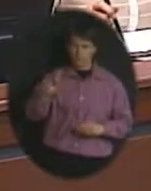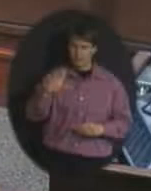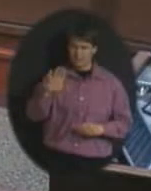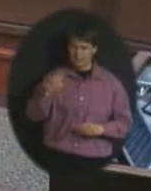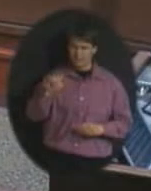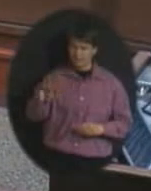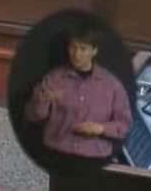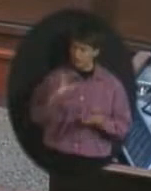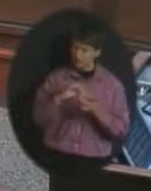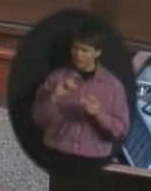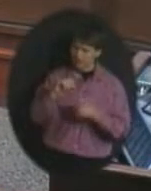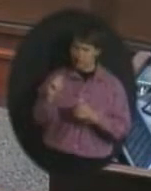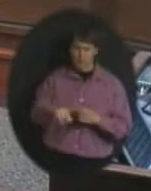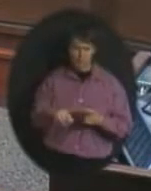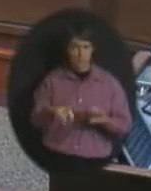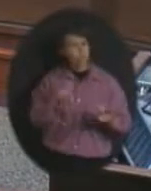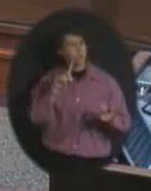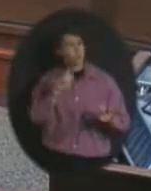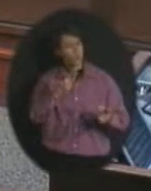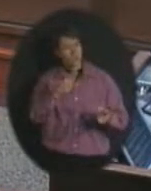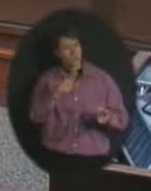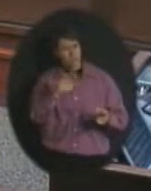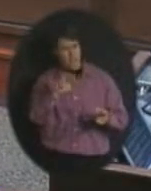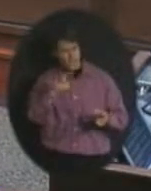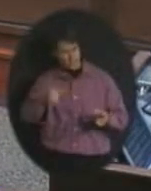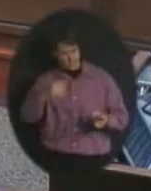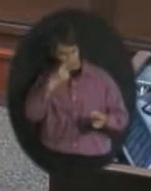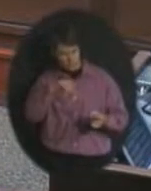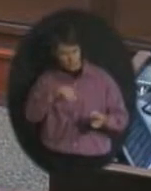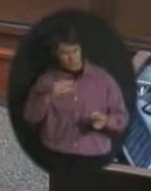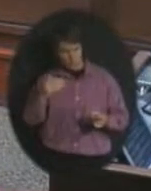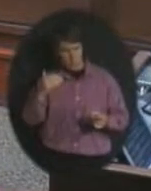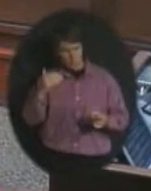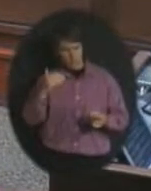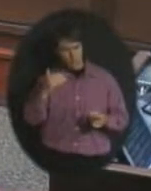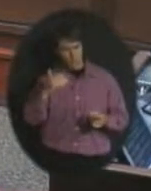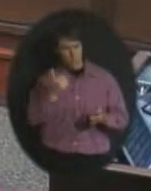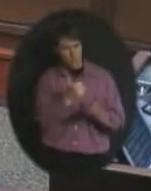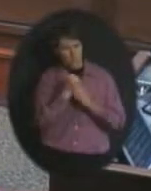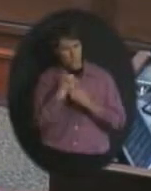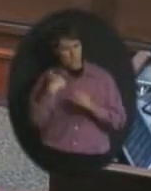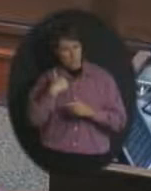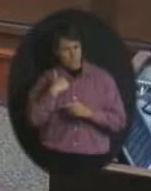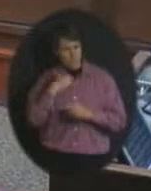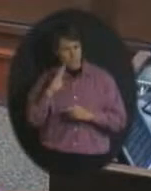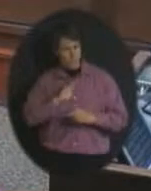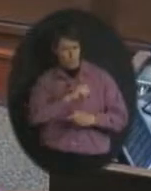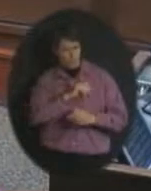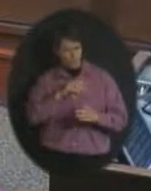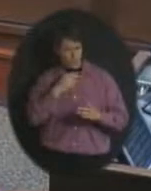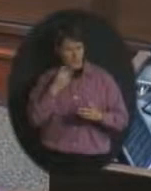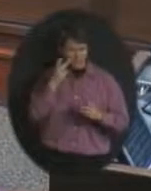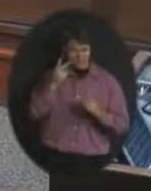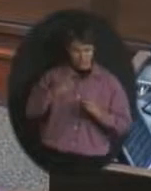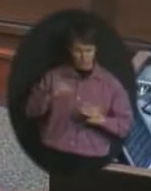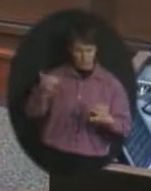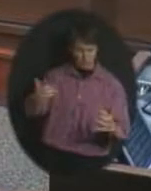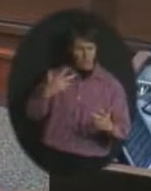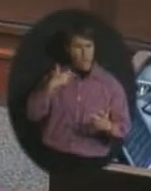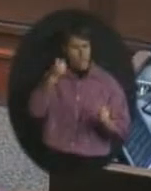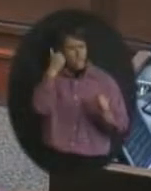questions? Dr. Berry, could you remind the board and viewers in our